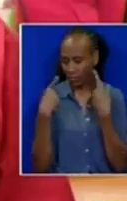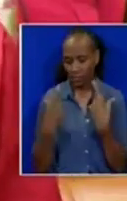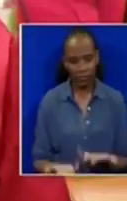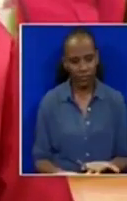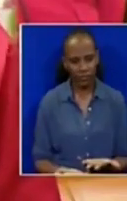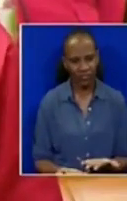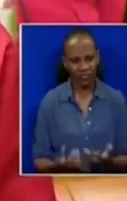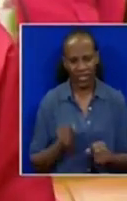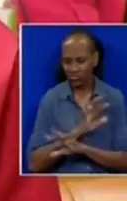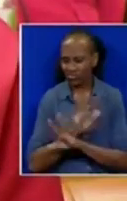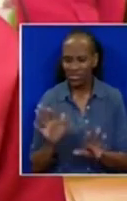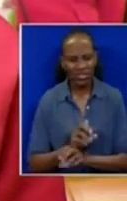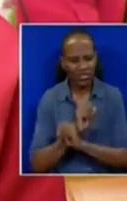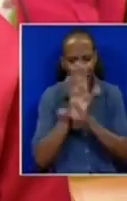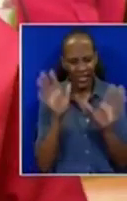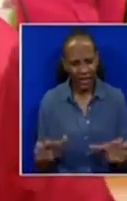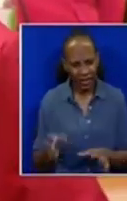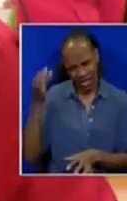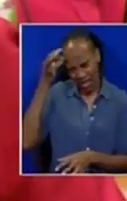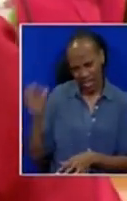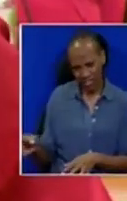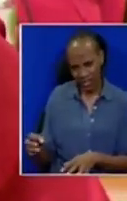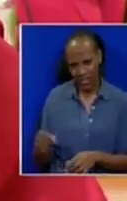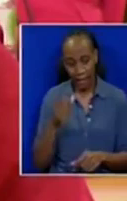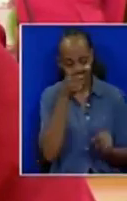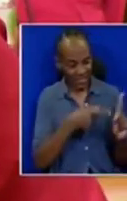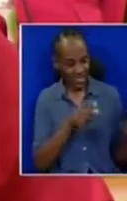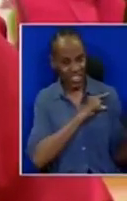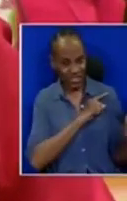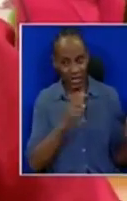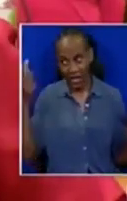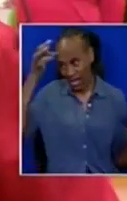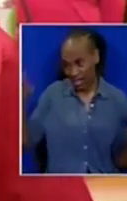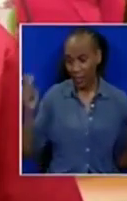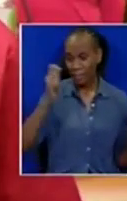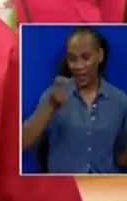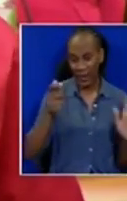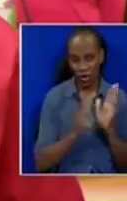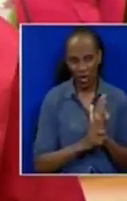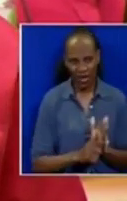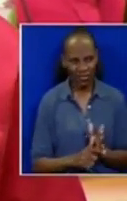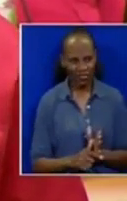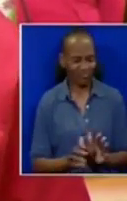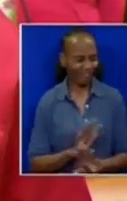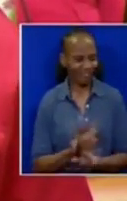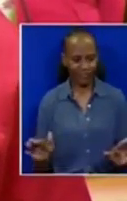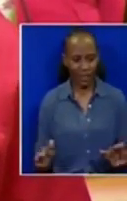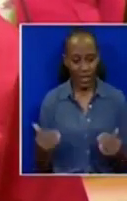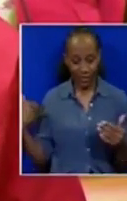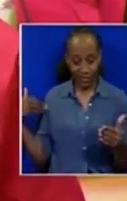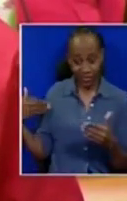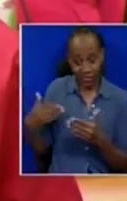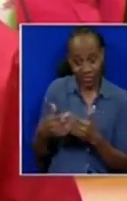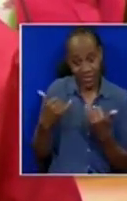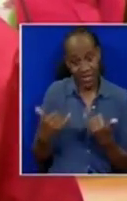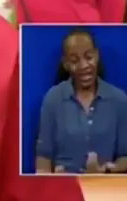whether the state can pay for such offenses. And since now, the President has